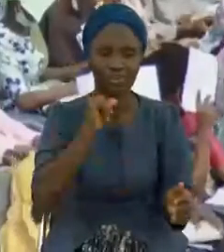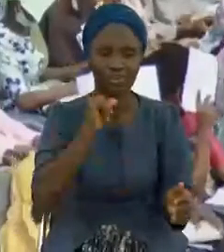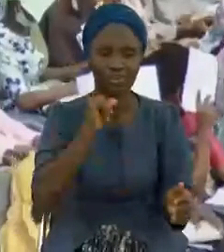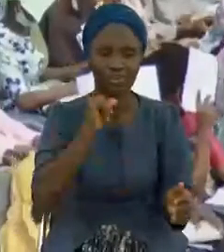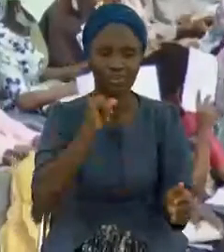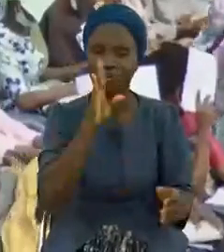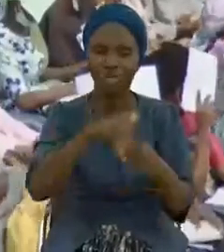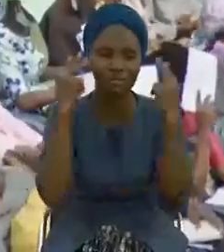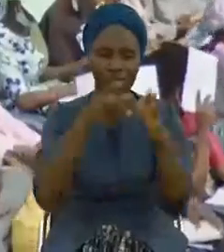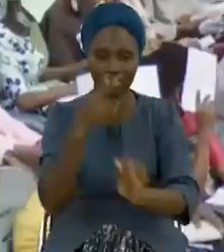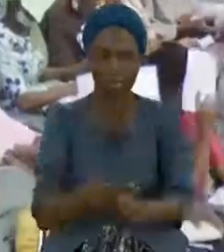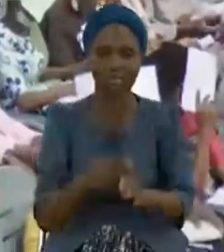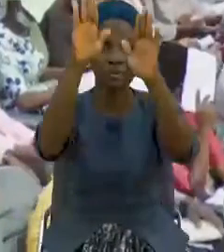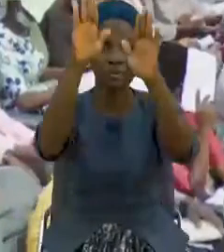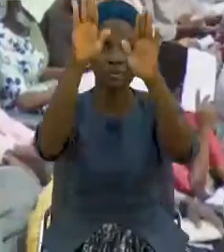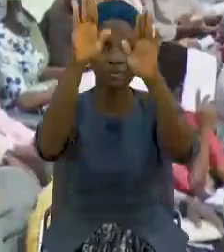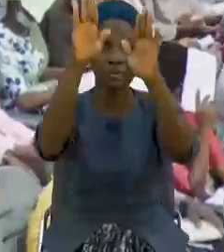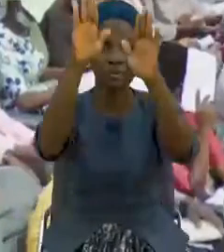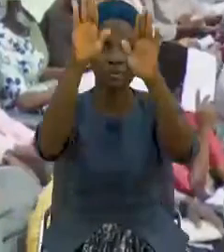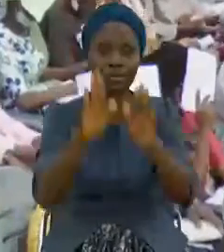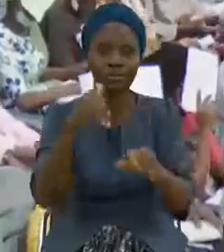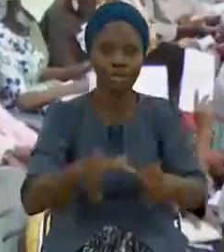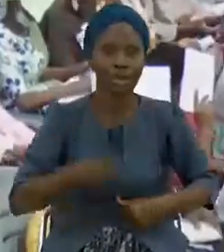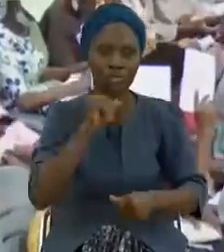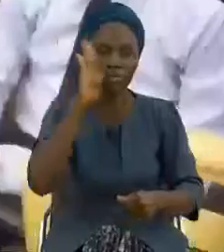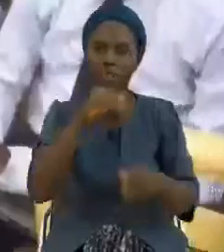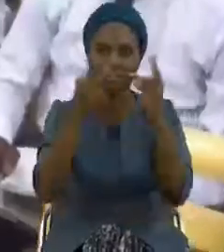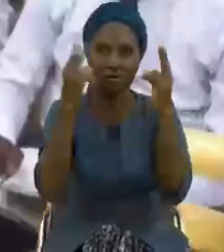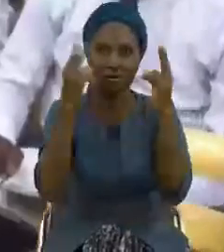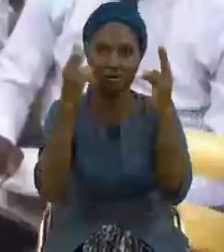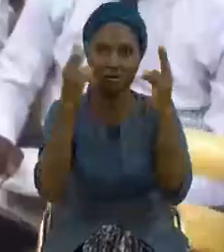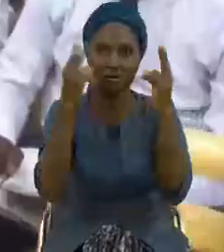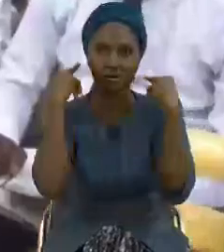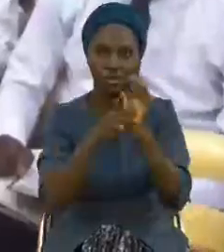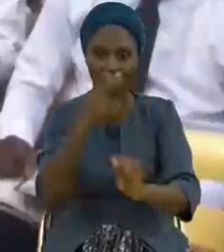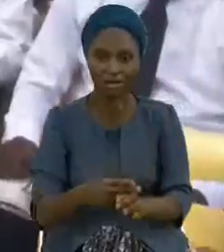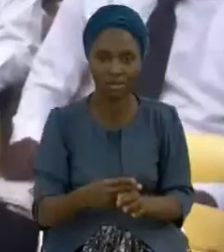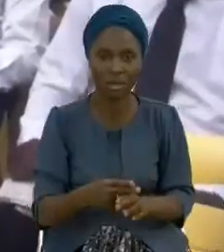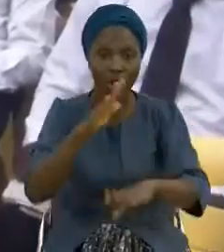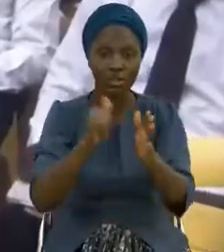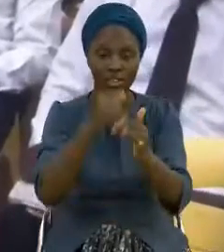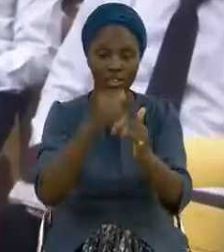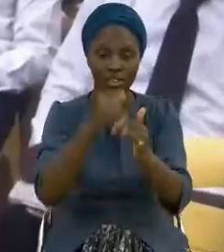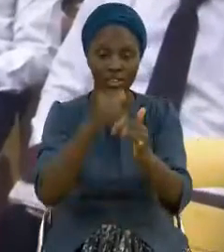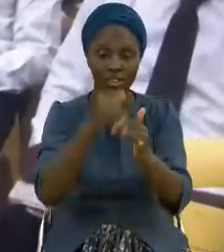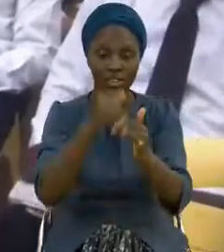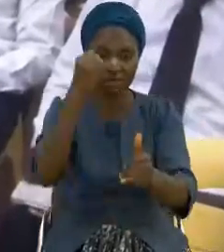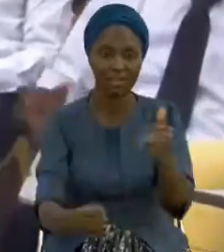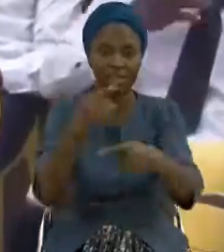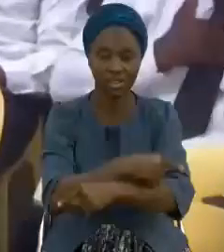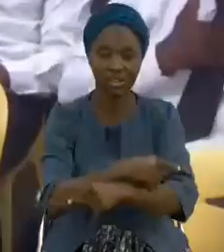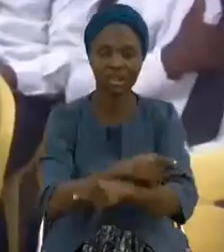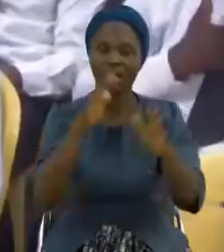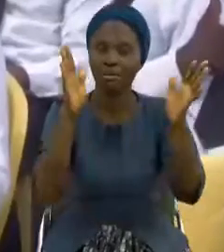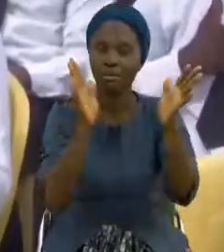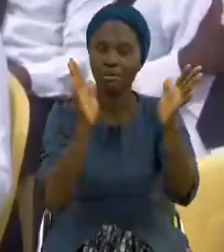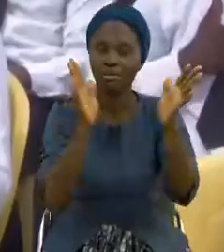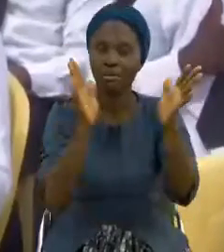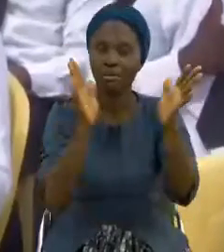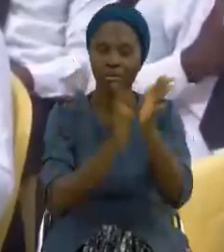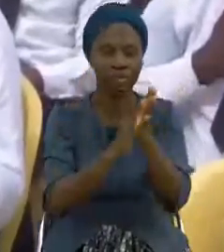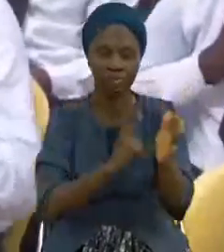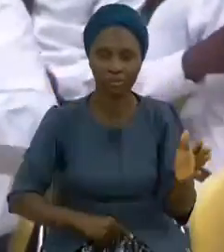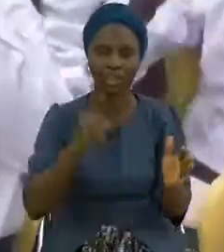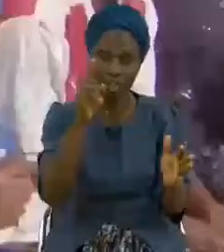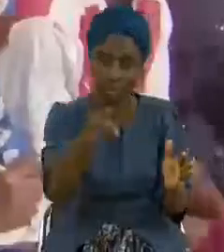vain. Amen. On that final day, praise the Lord. You will see me. I